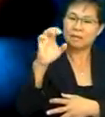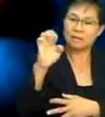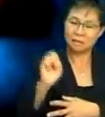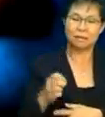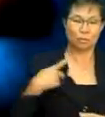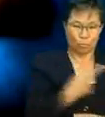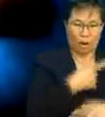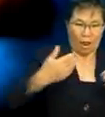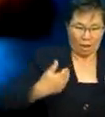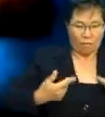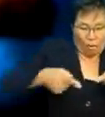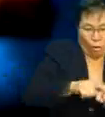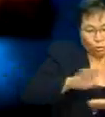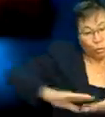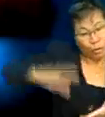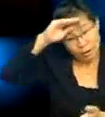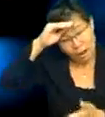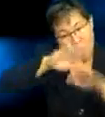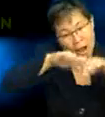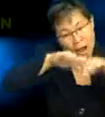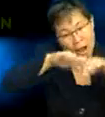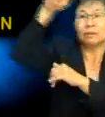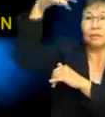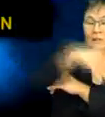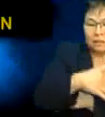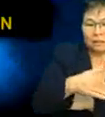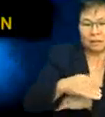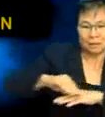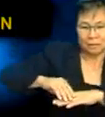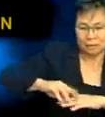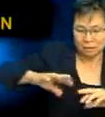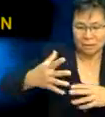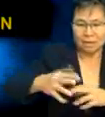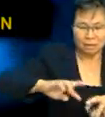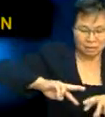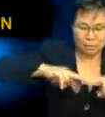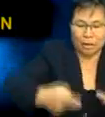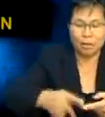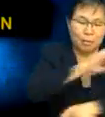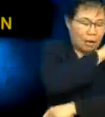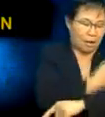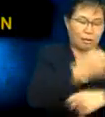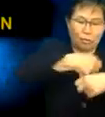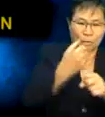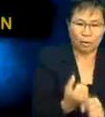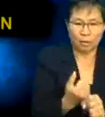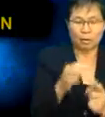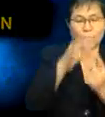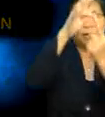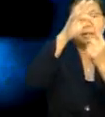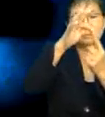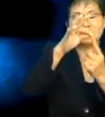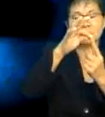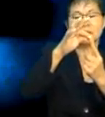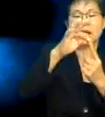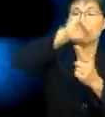We have also learned how the sun generates its energy to become the main source of light